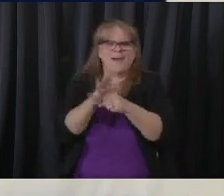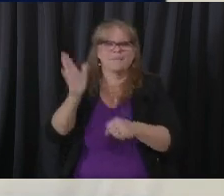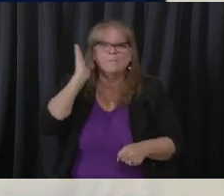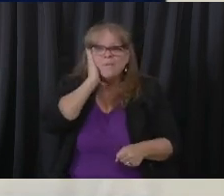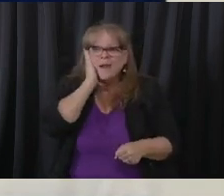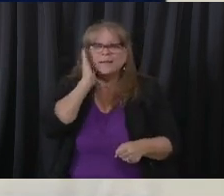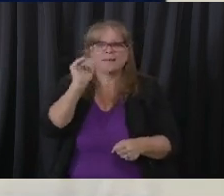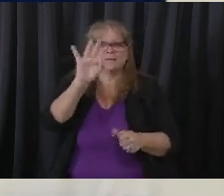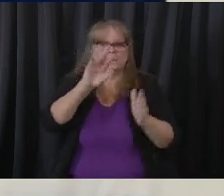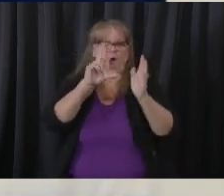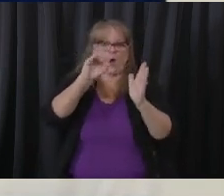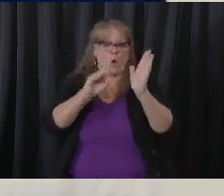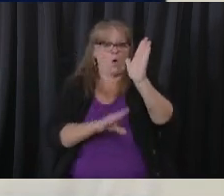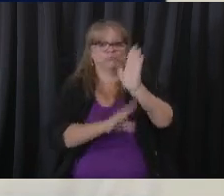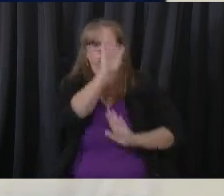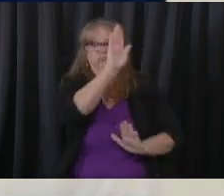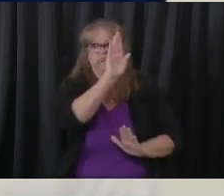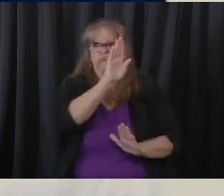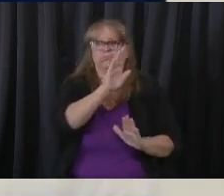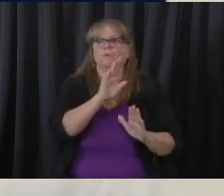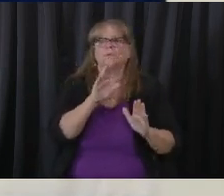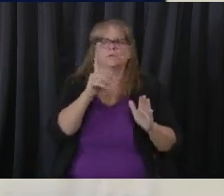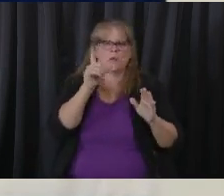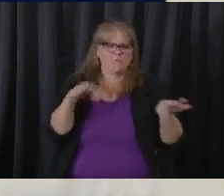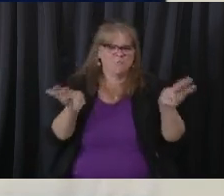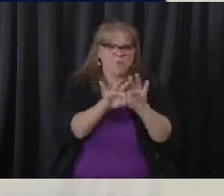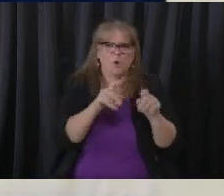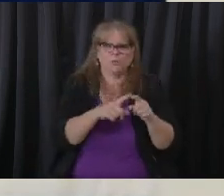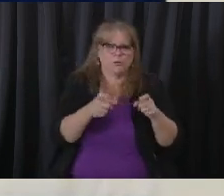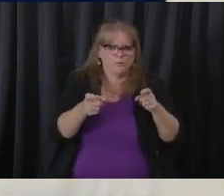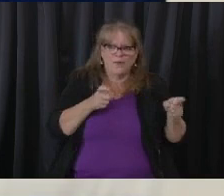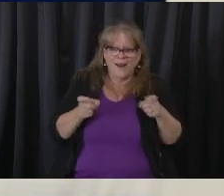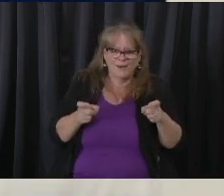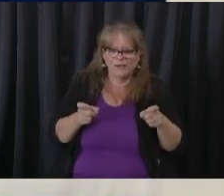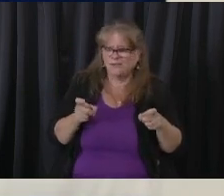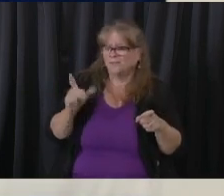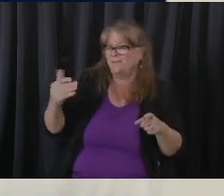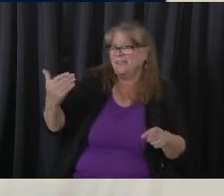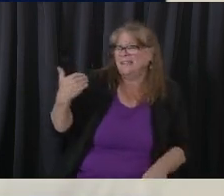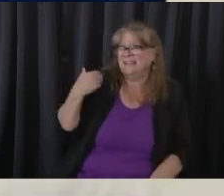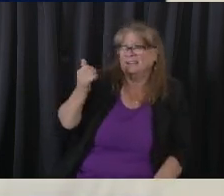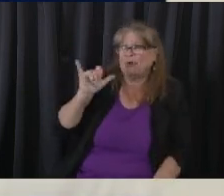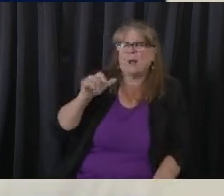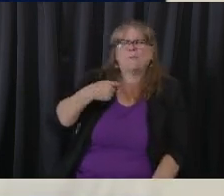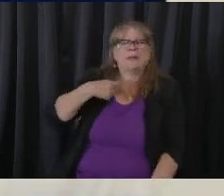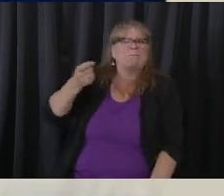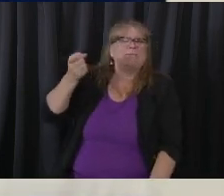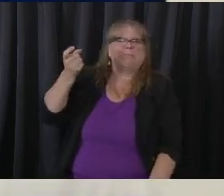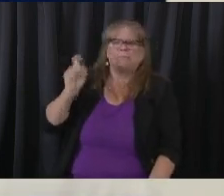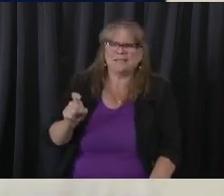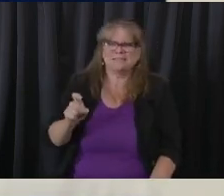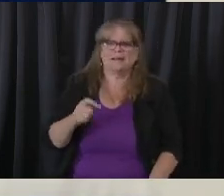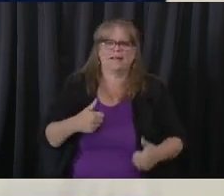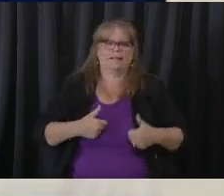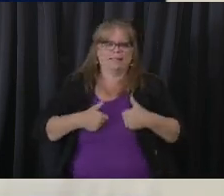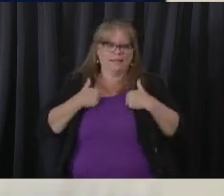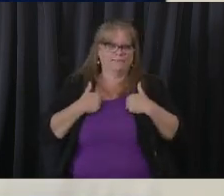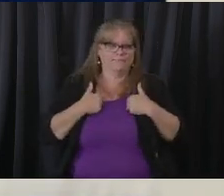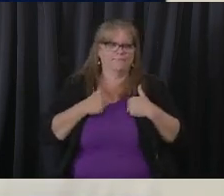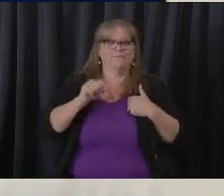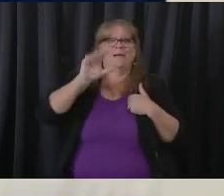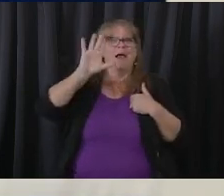doing it in early August. We got to live like we did then, be better, be smarter, avoid large groups better, wear masks around others better, and let's get